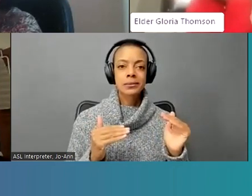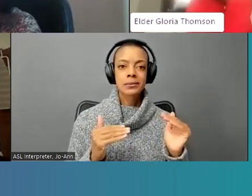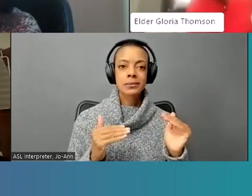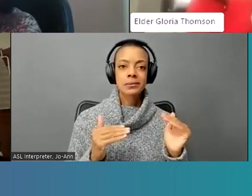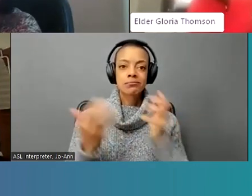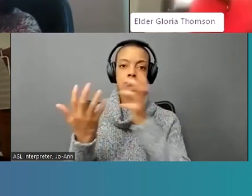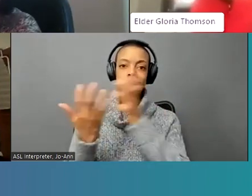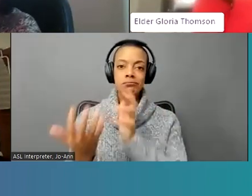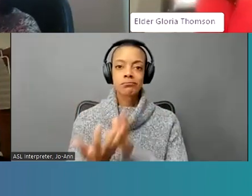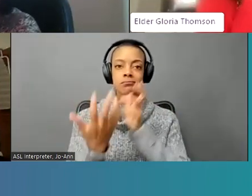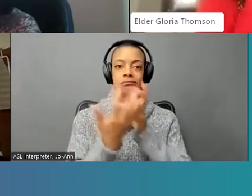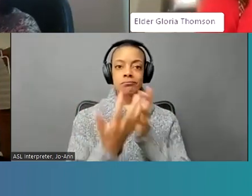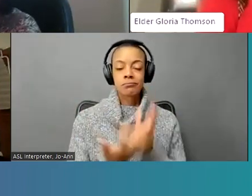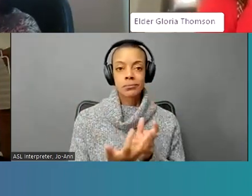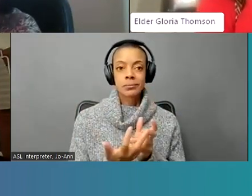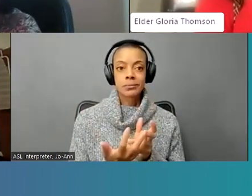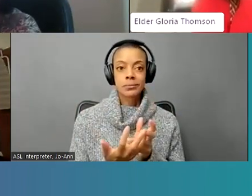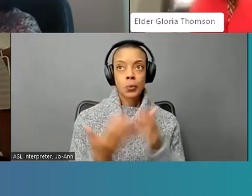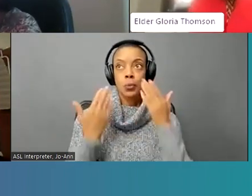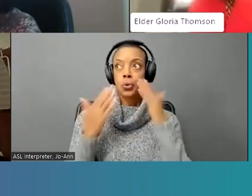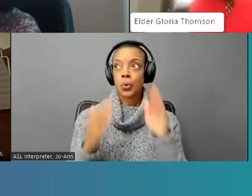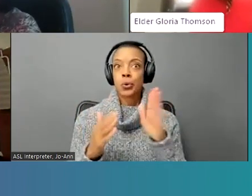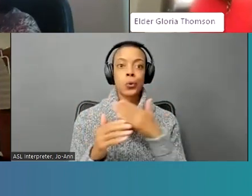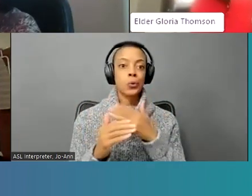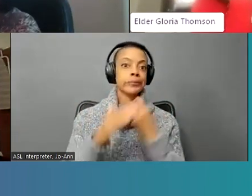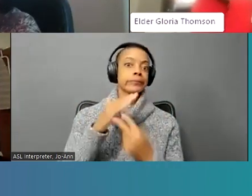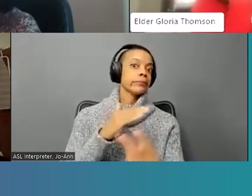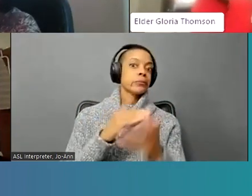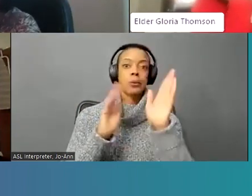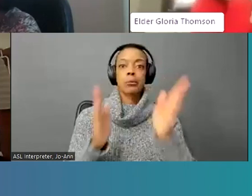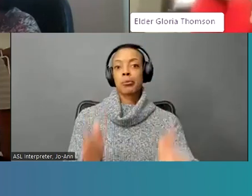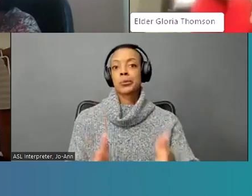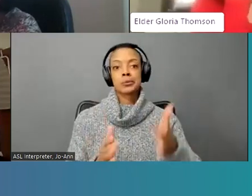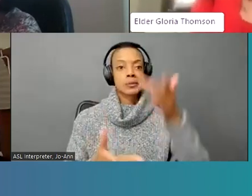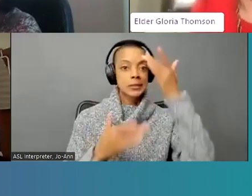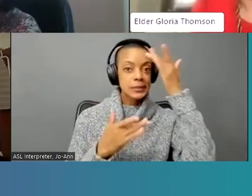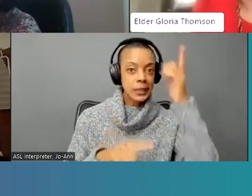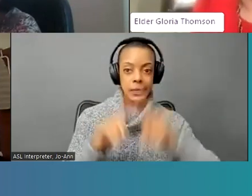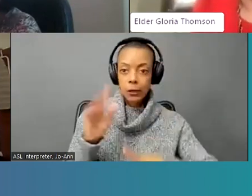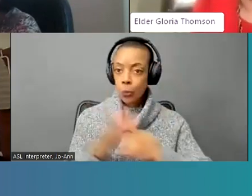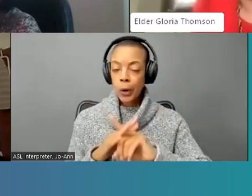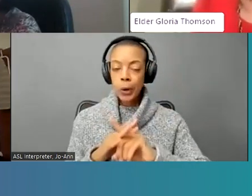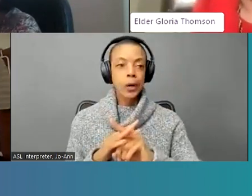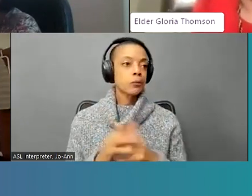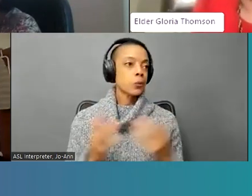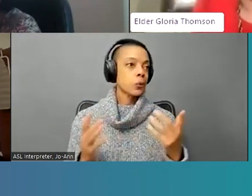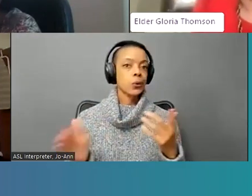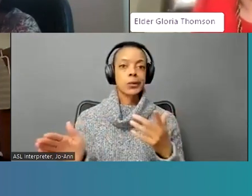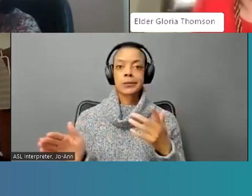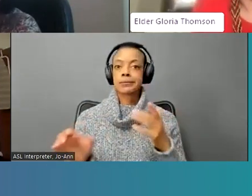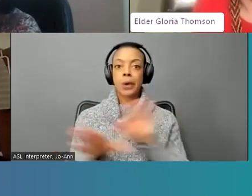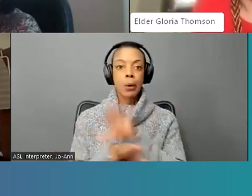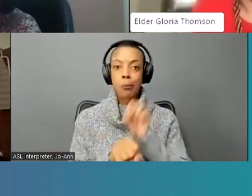we never know when people get sick or if they have an appointment or, you know, but, you know, as long as they have